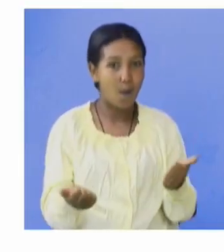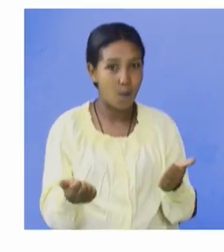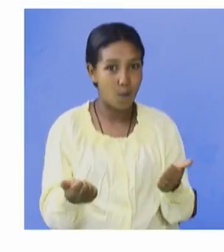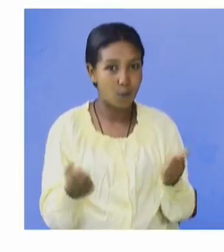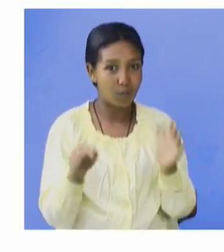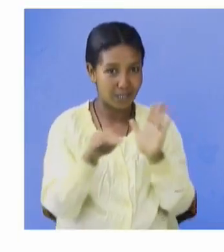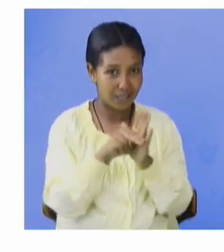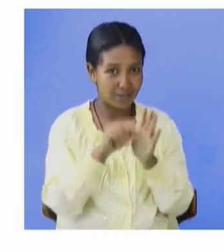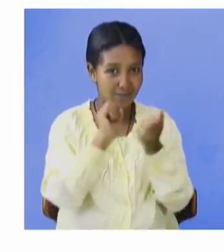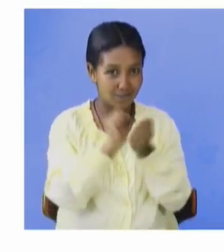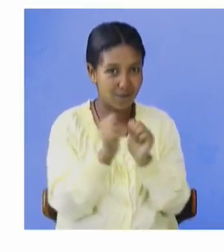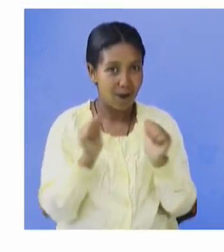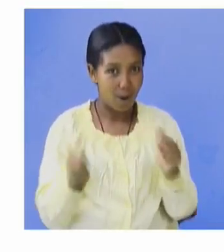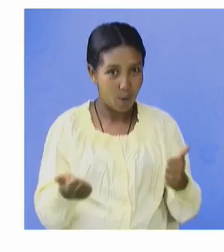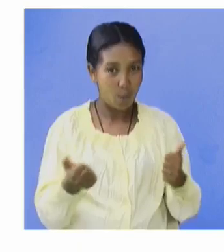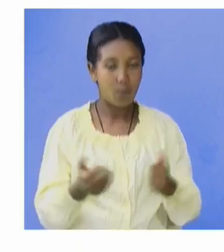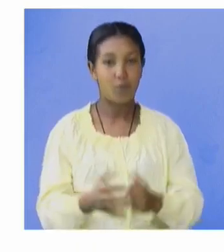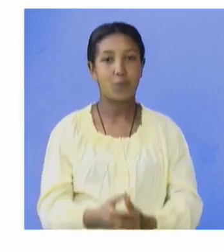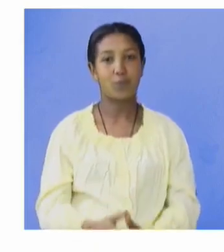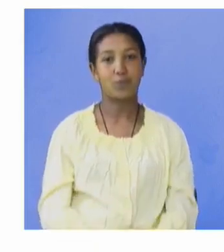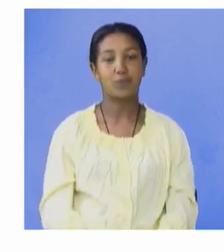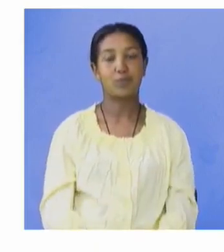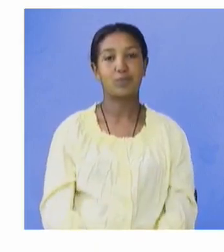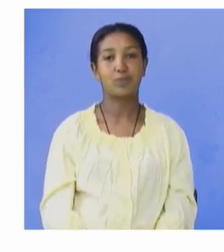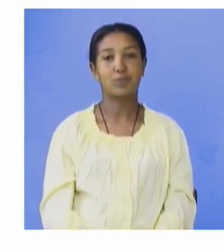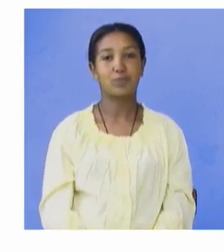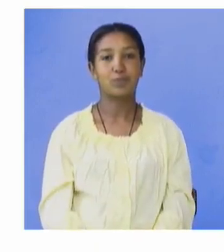So, negative